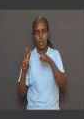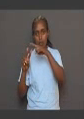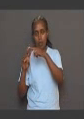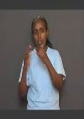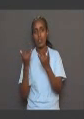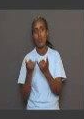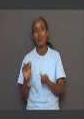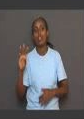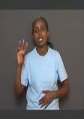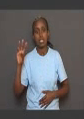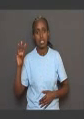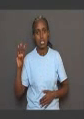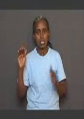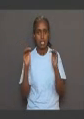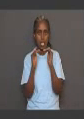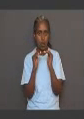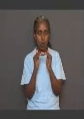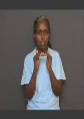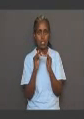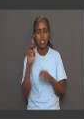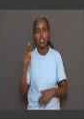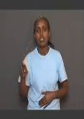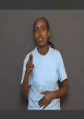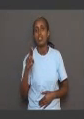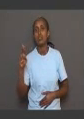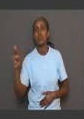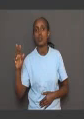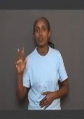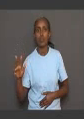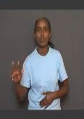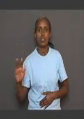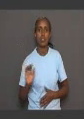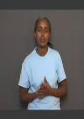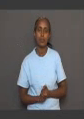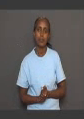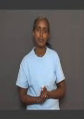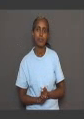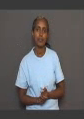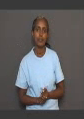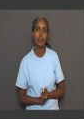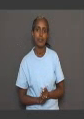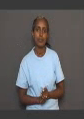7 pi over 6 equals the square root of 3.